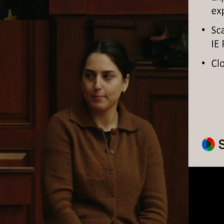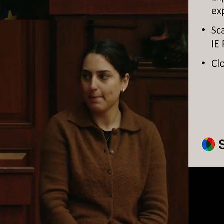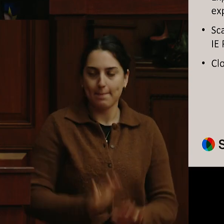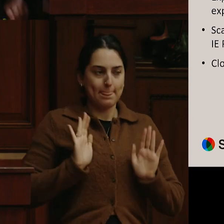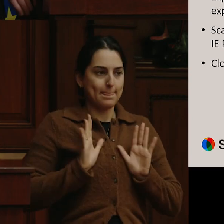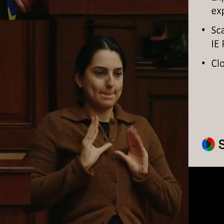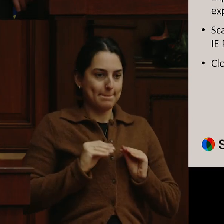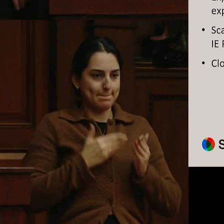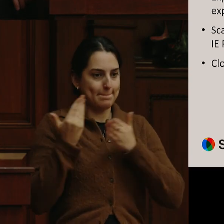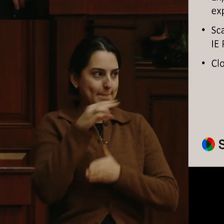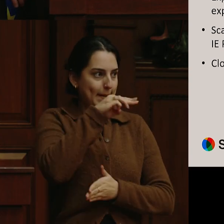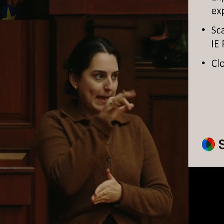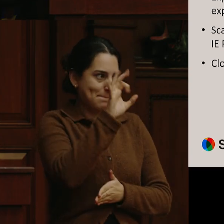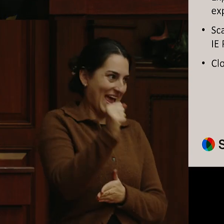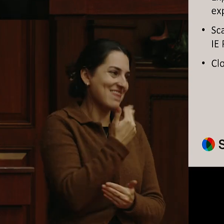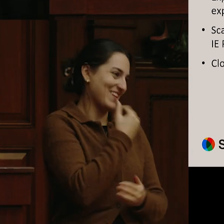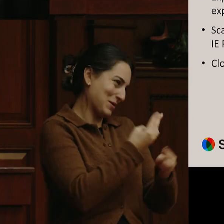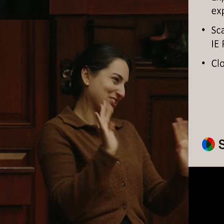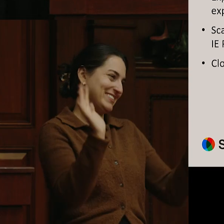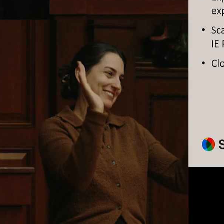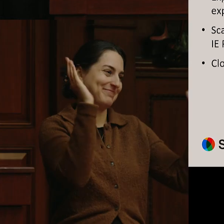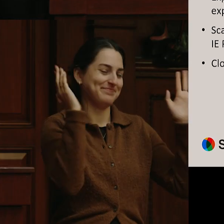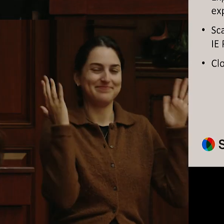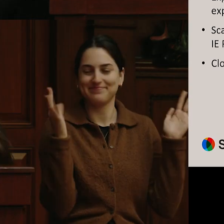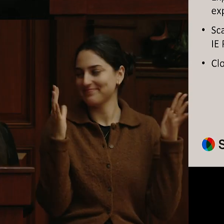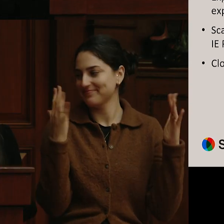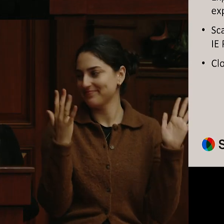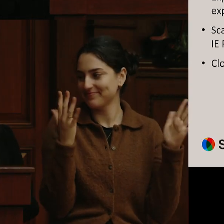So I'll leave it there and I'll hand over to Mags then. Thank you very much.